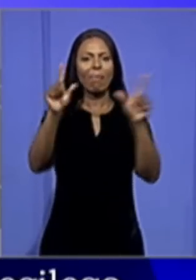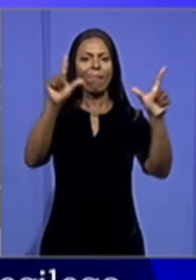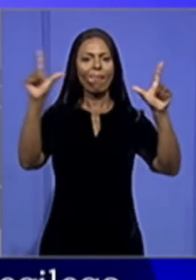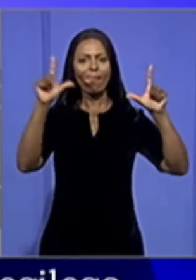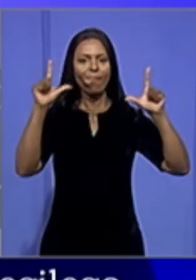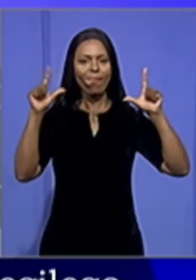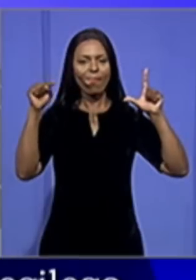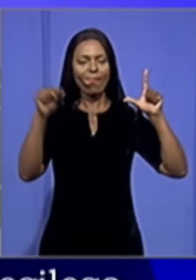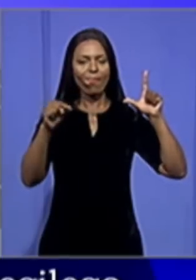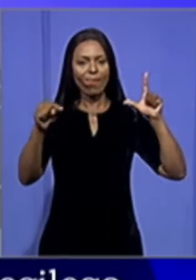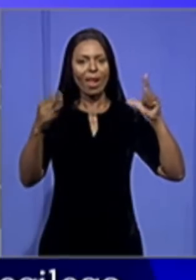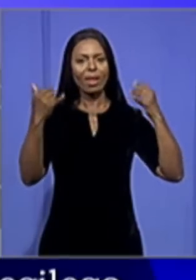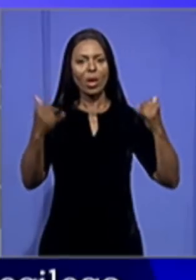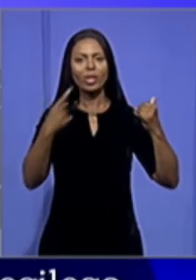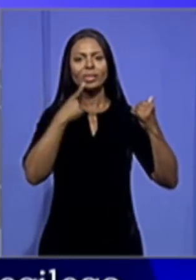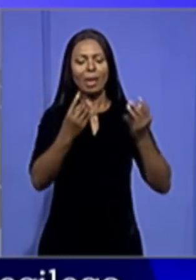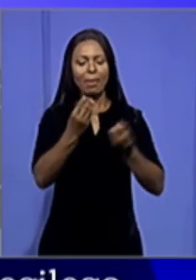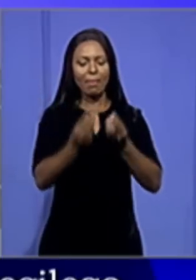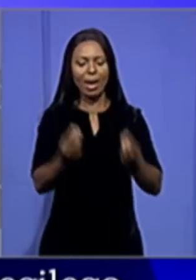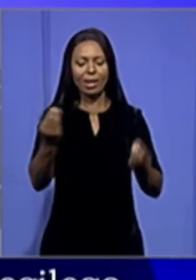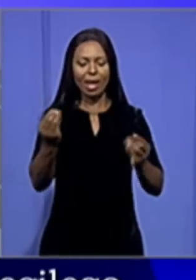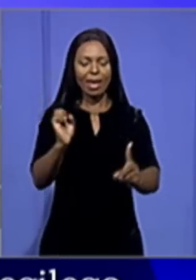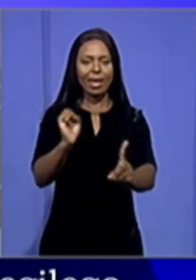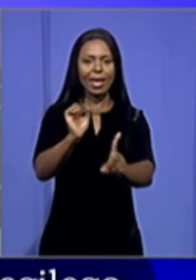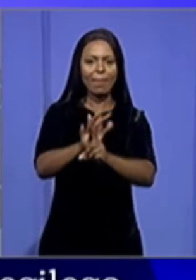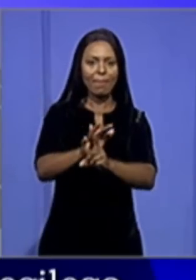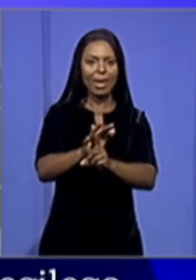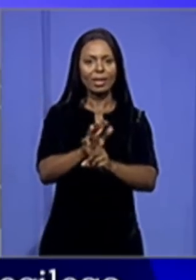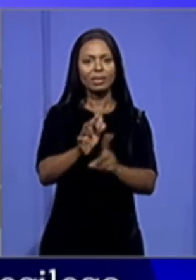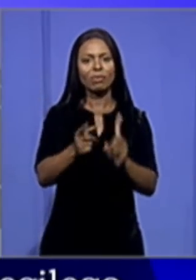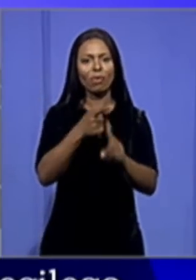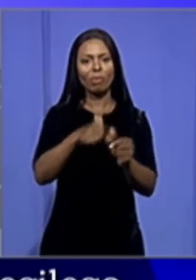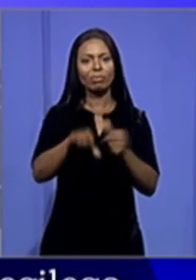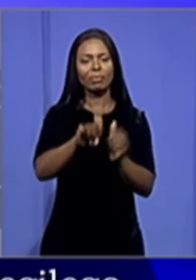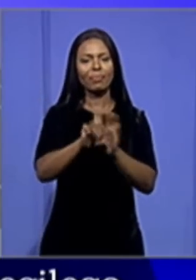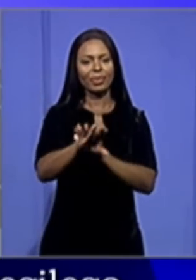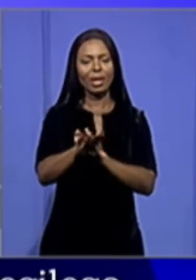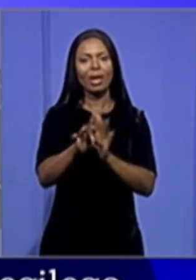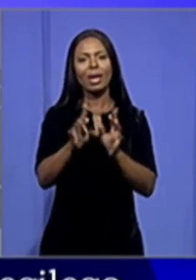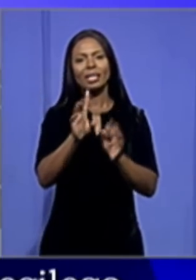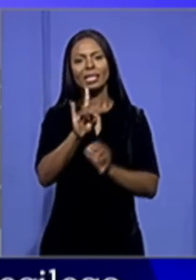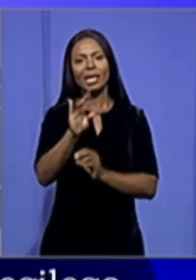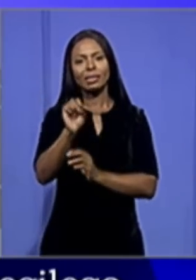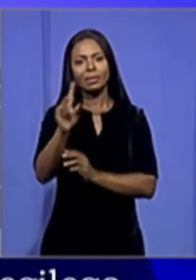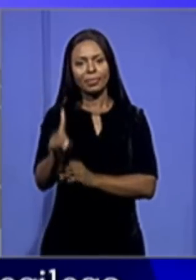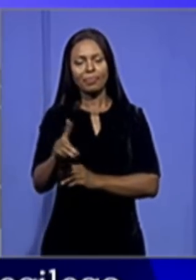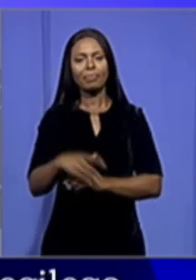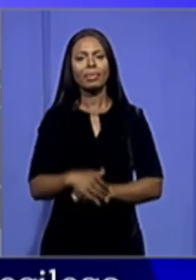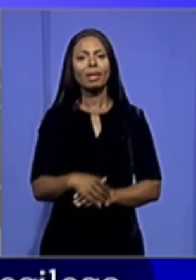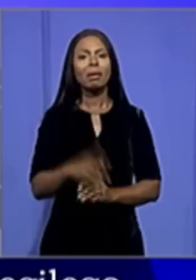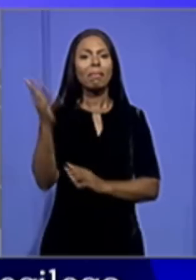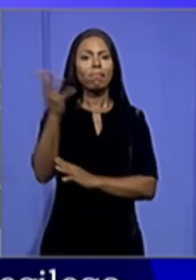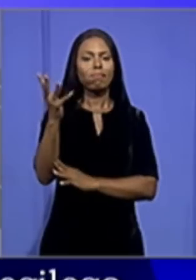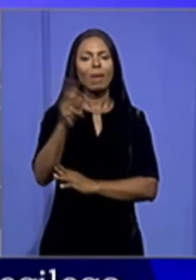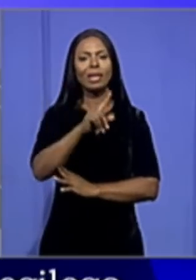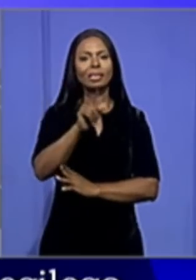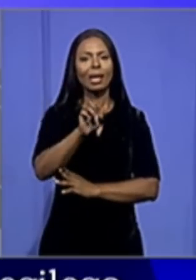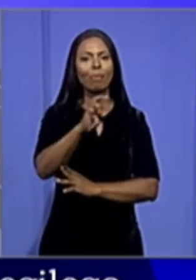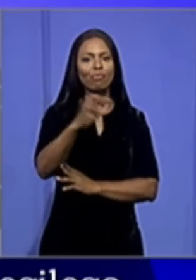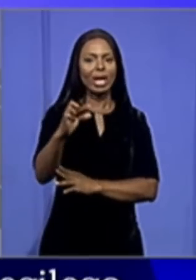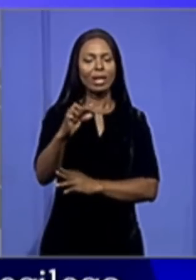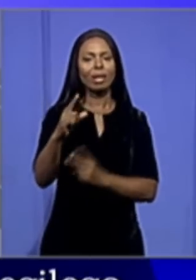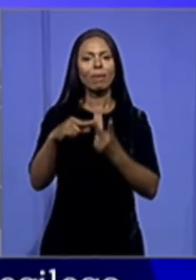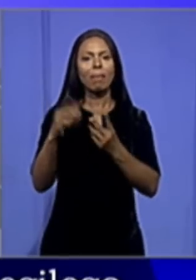ba bona bao ba rego ba amilwe ke dikgokagano tša leago. Ye ke poledišano magareng ga Zuckerberg le